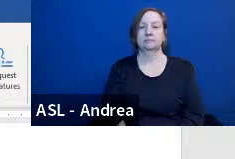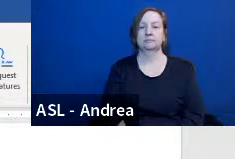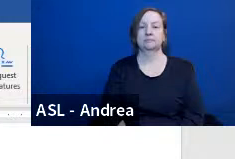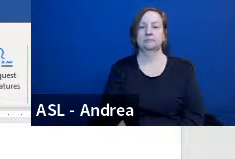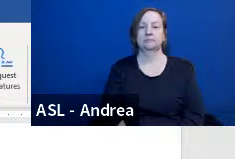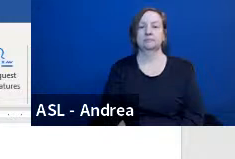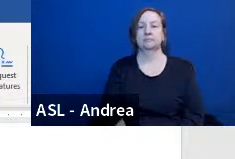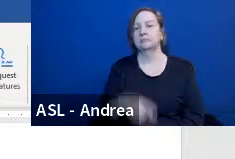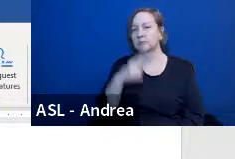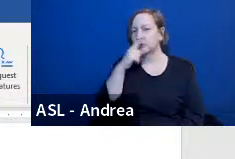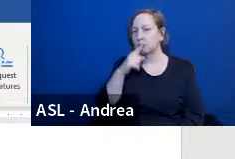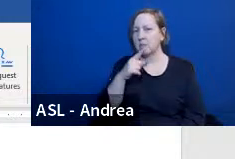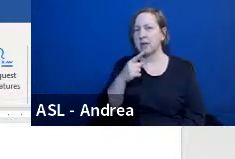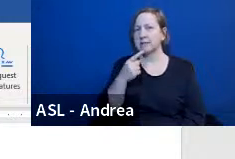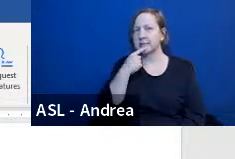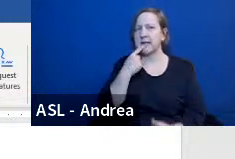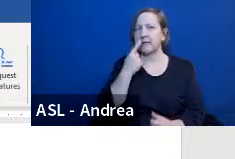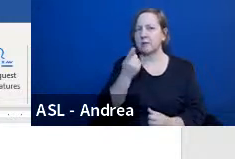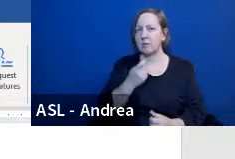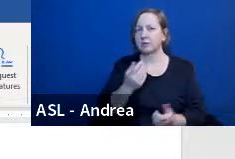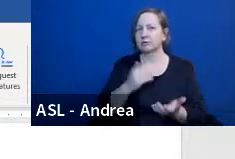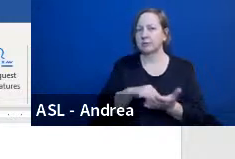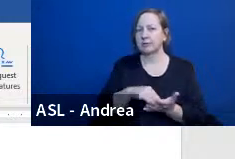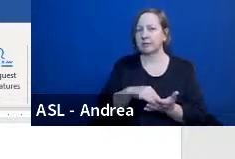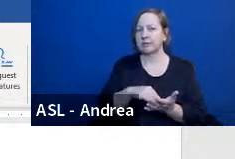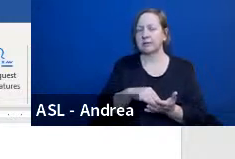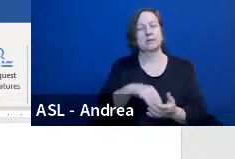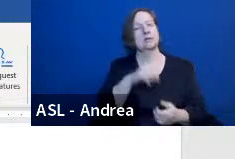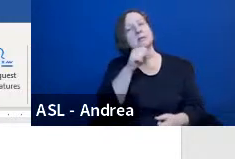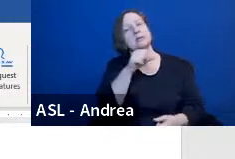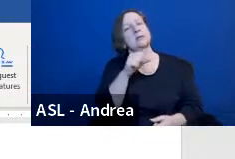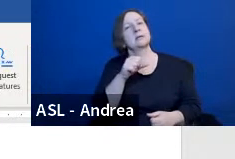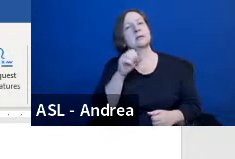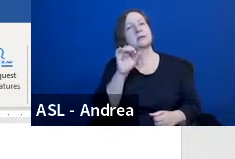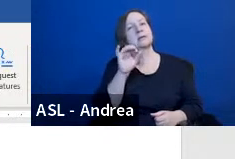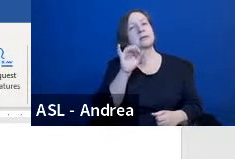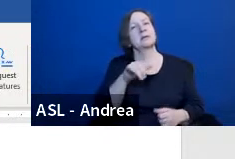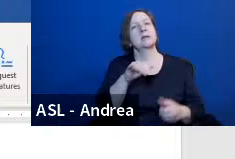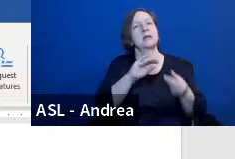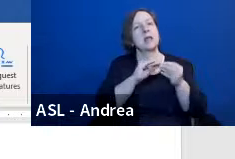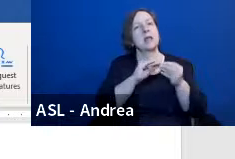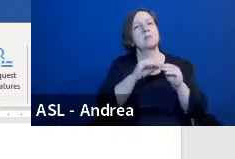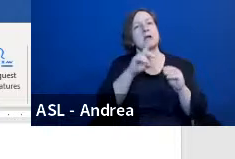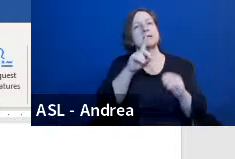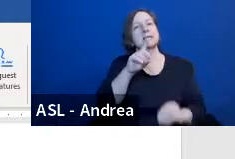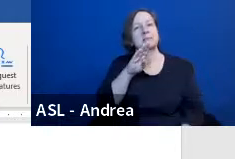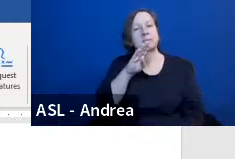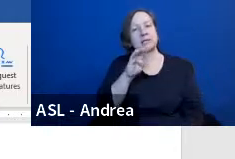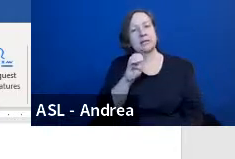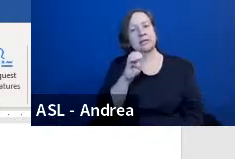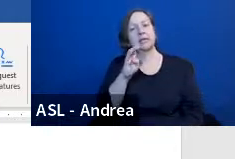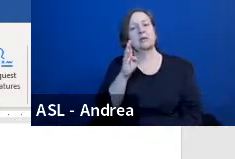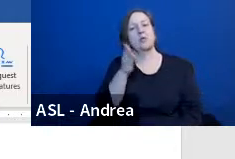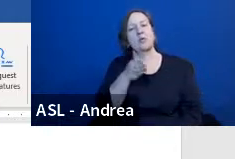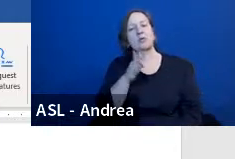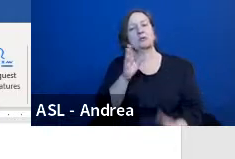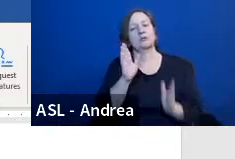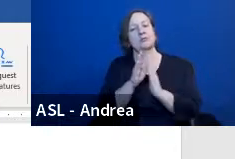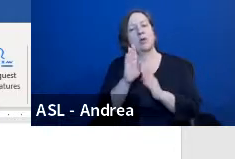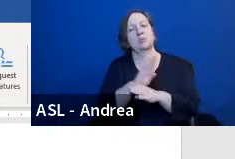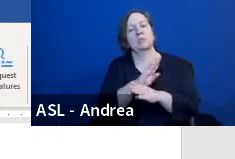Can you repeat that question again? Yeah, just what does the number of DBEs or small businesses